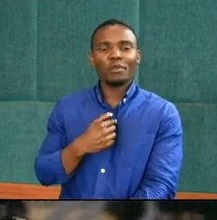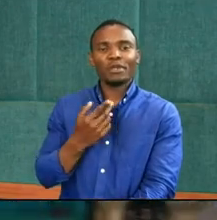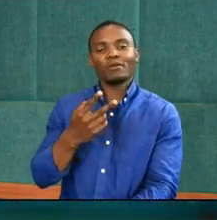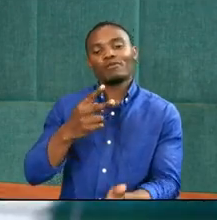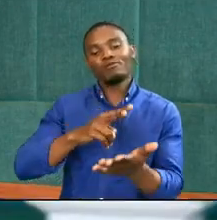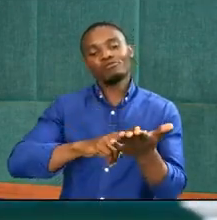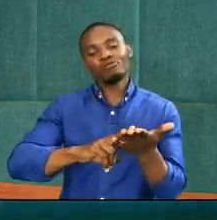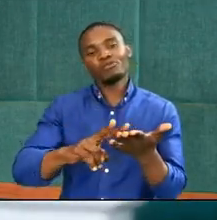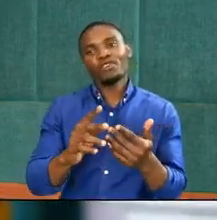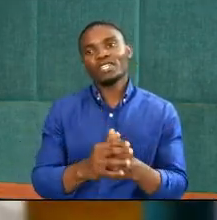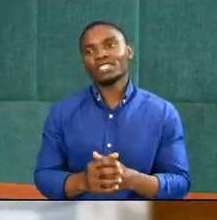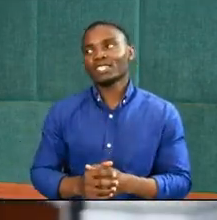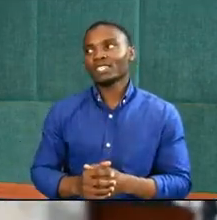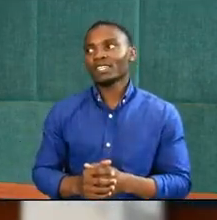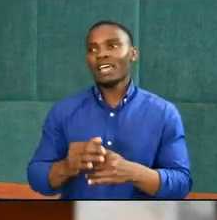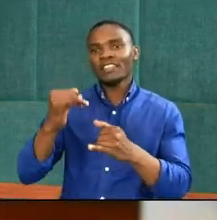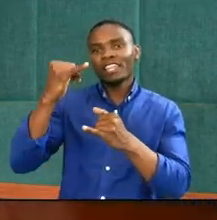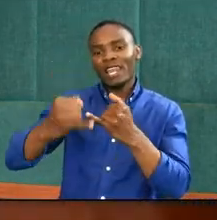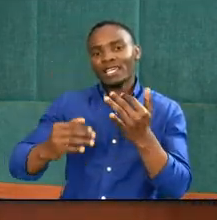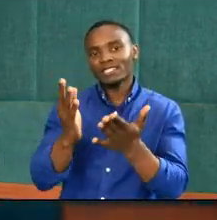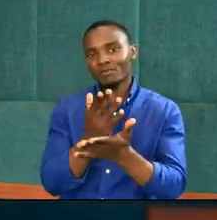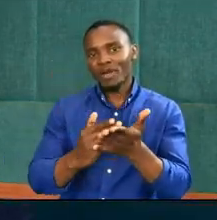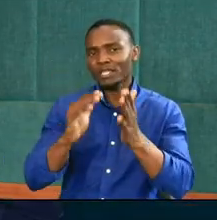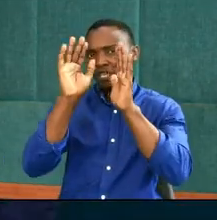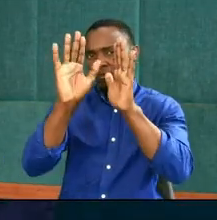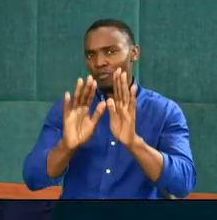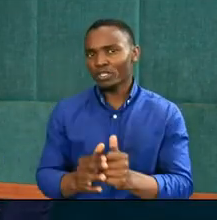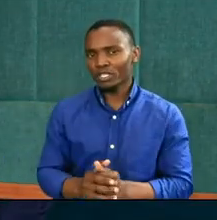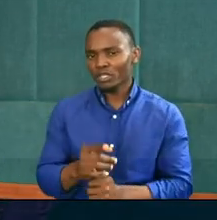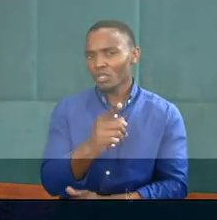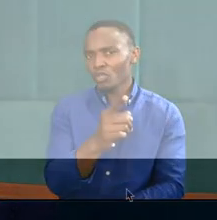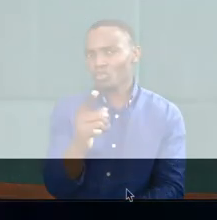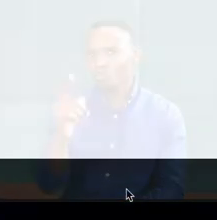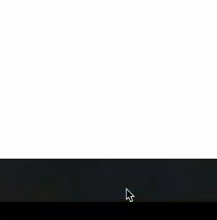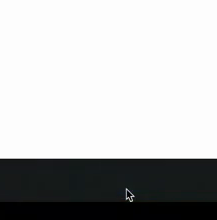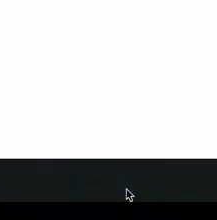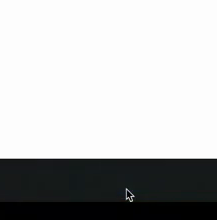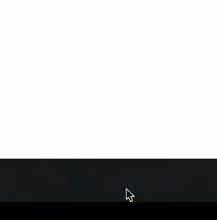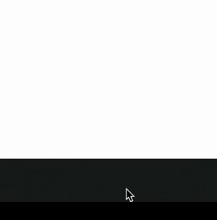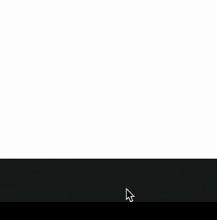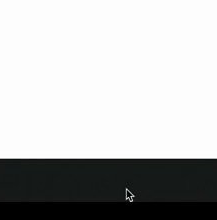the last piece is the most important. It says, you know.